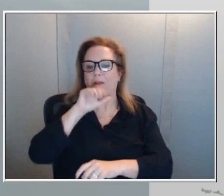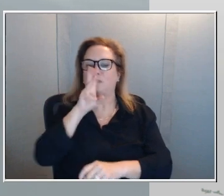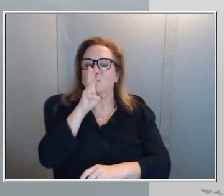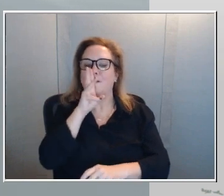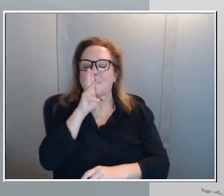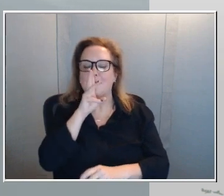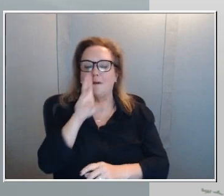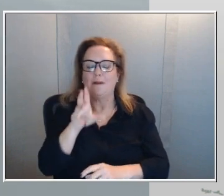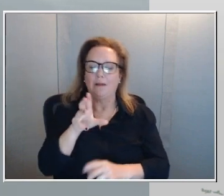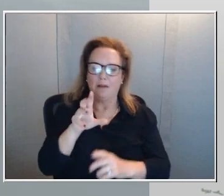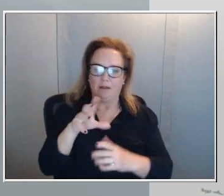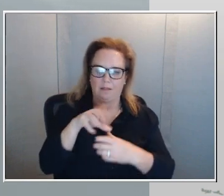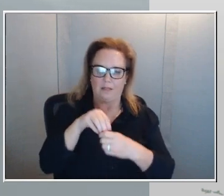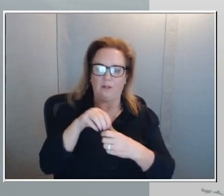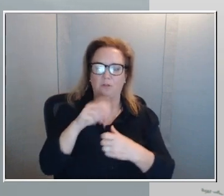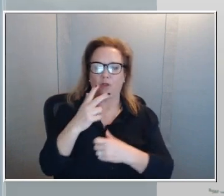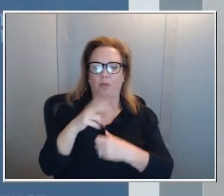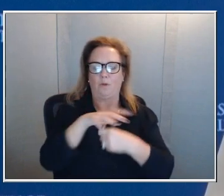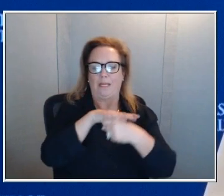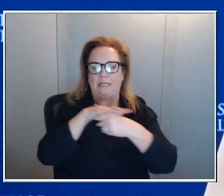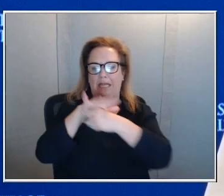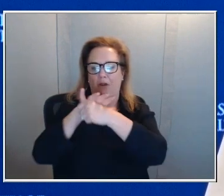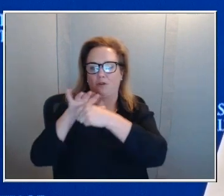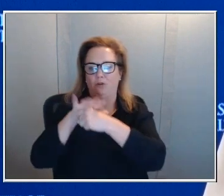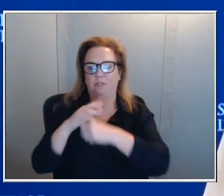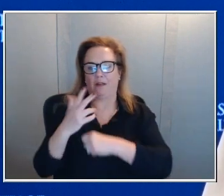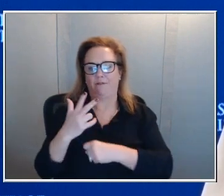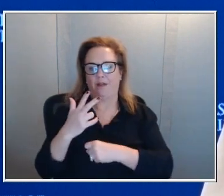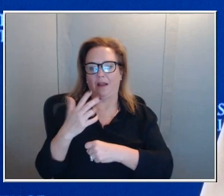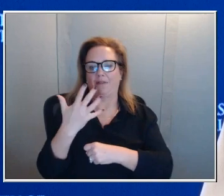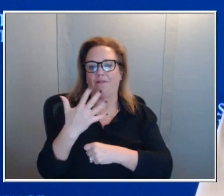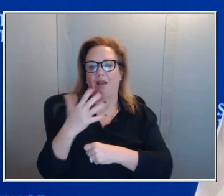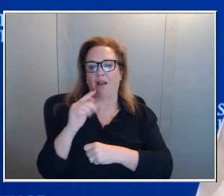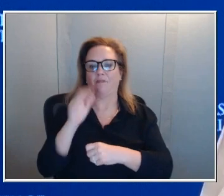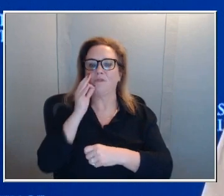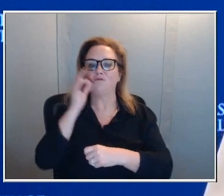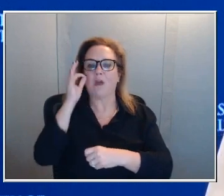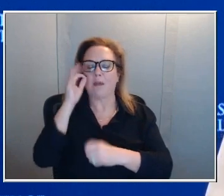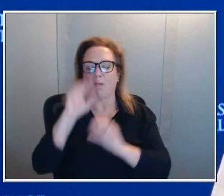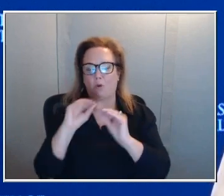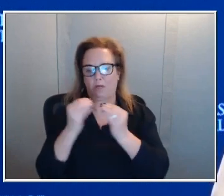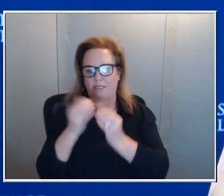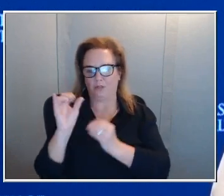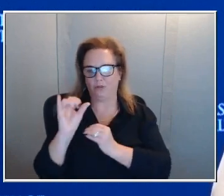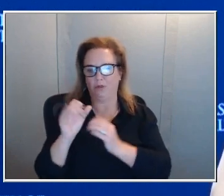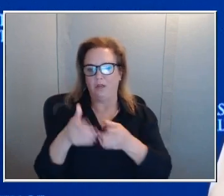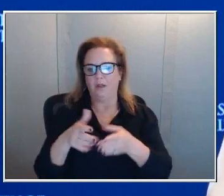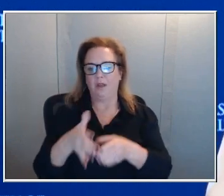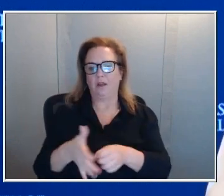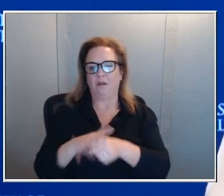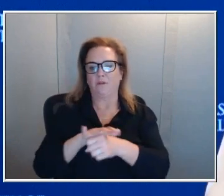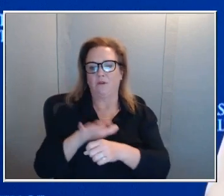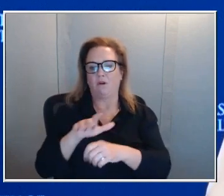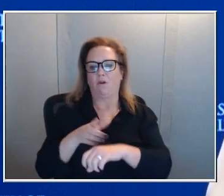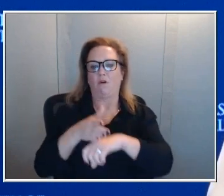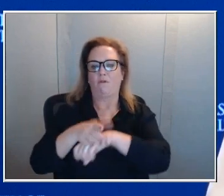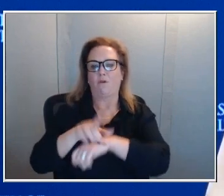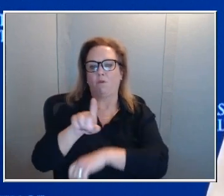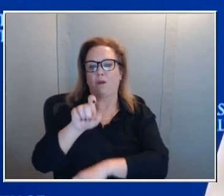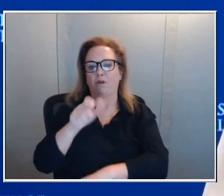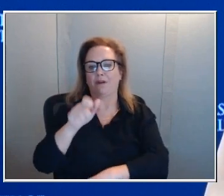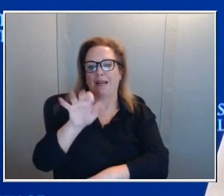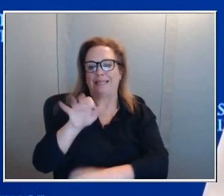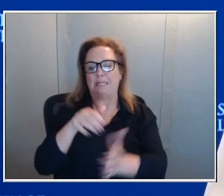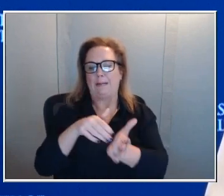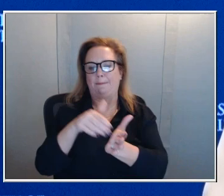does include 3 territories and 5 tribal organizations as well. It does cover over 119 million people in the United States,